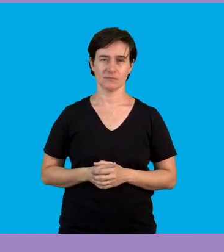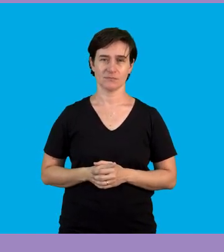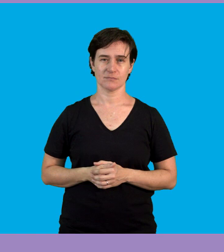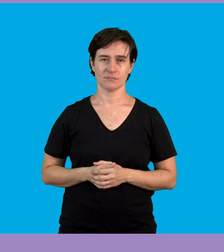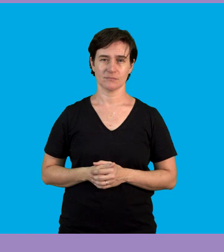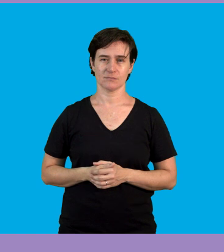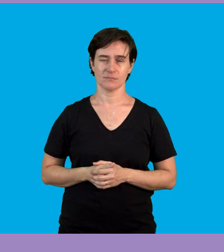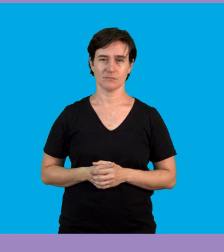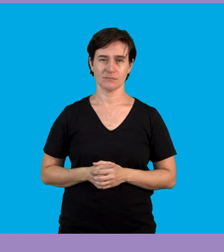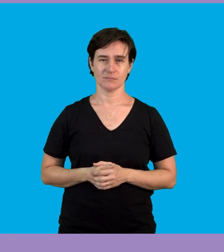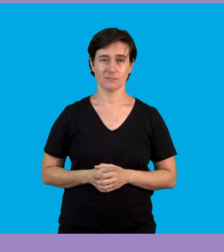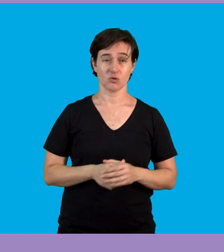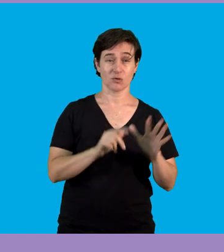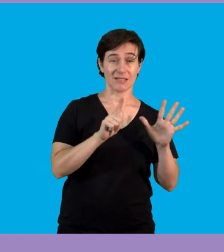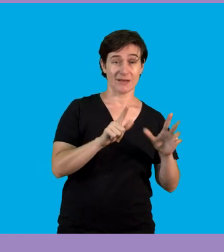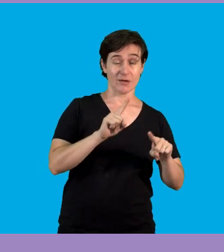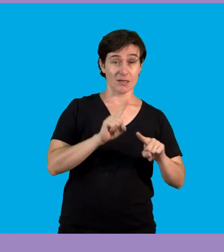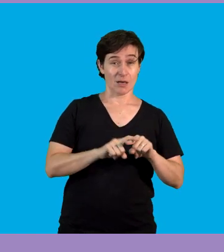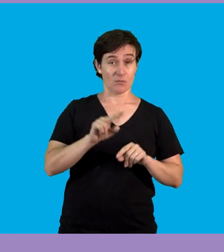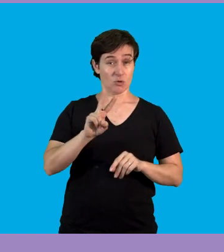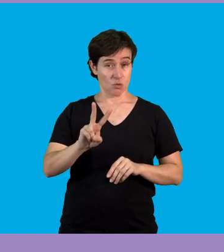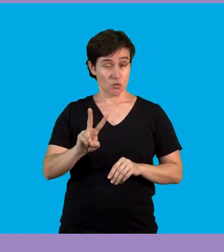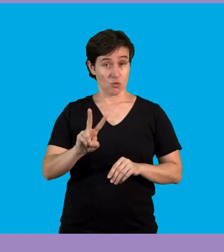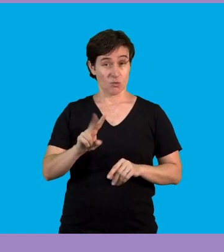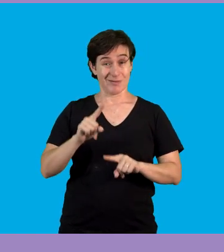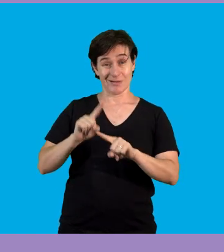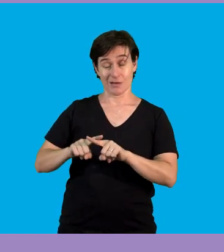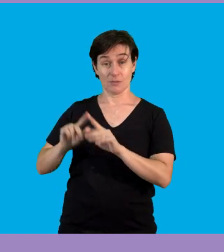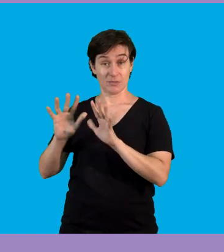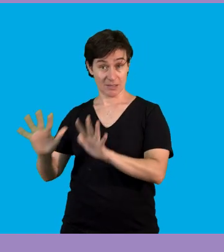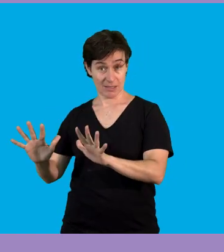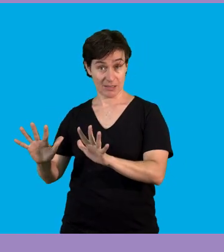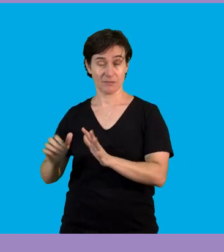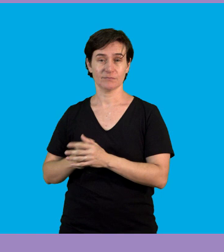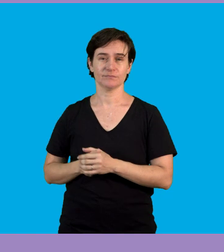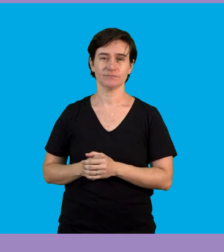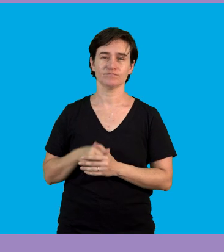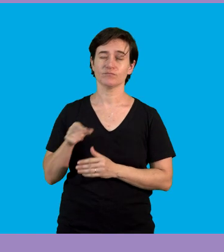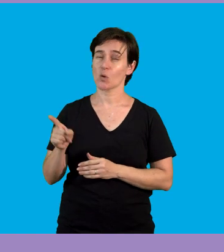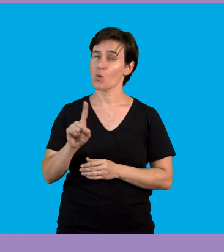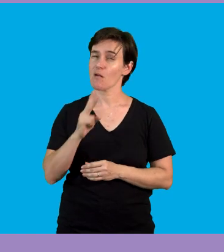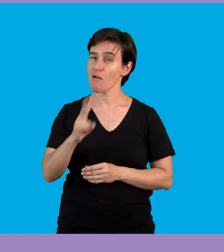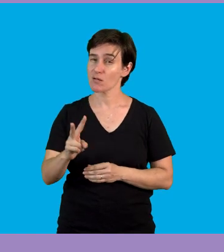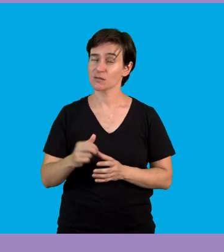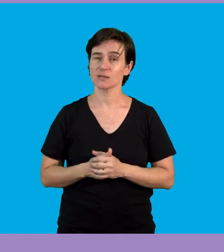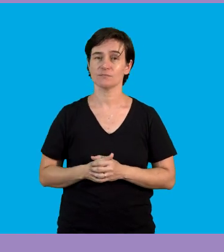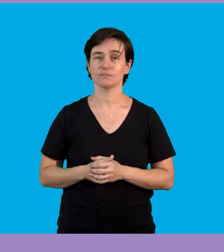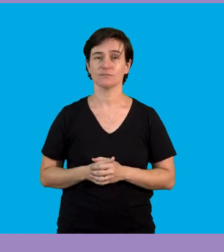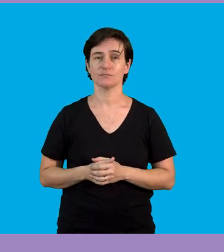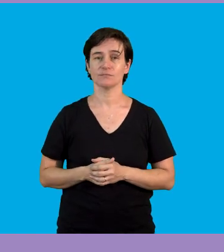So 7 centimeters multiplied by 2 centimeters multiplied by 10 centimeters is going to give us an answer of